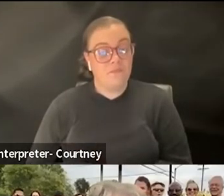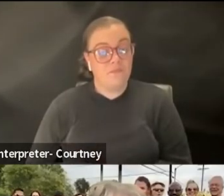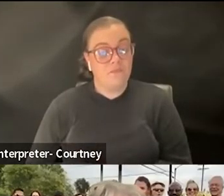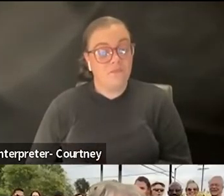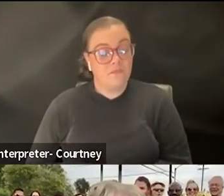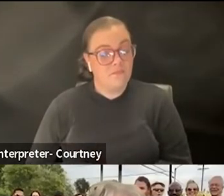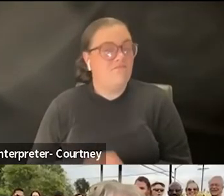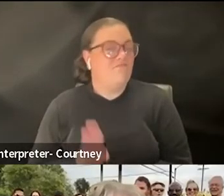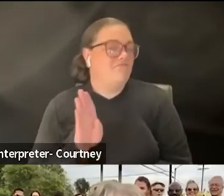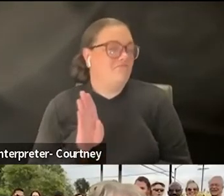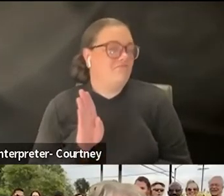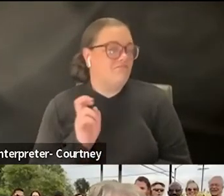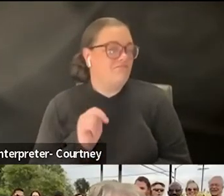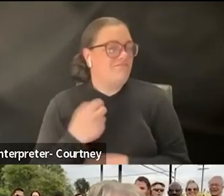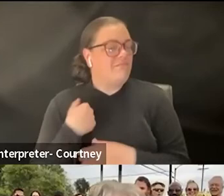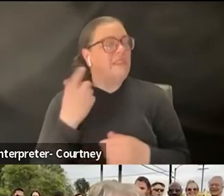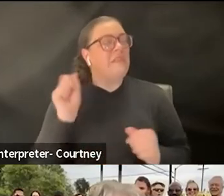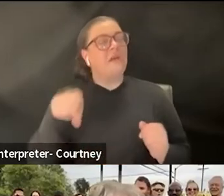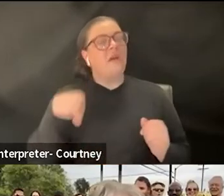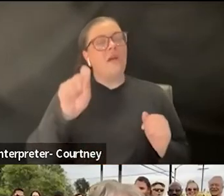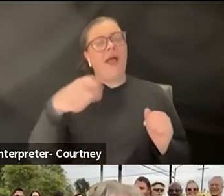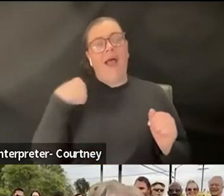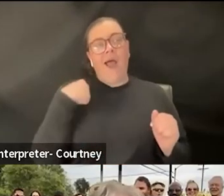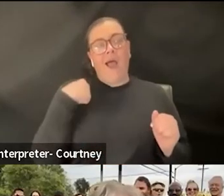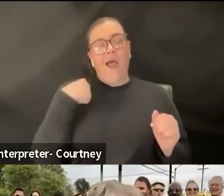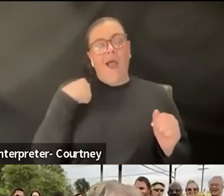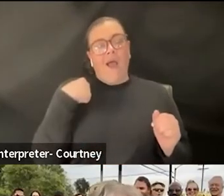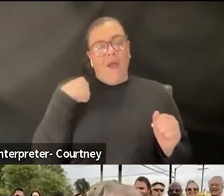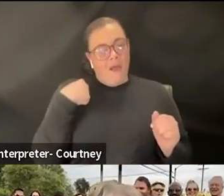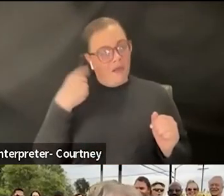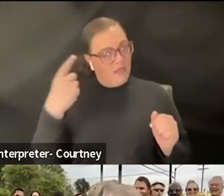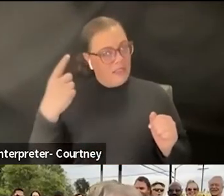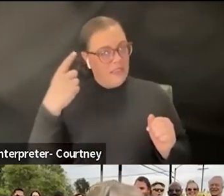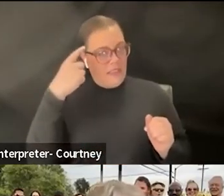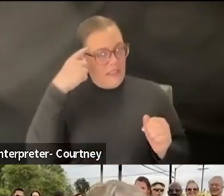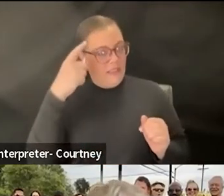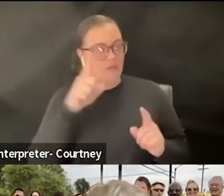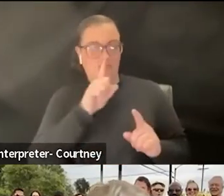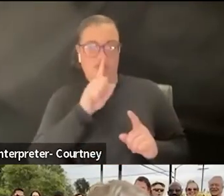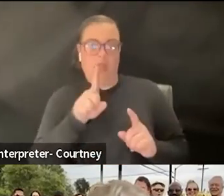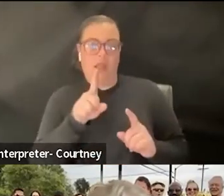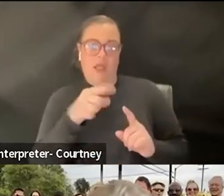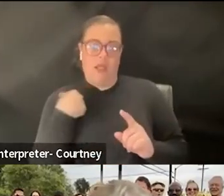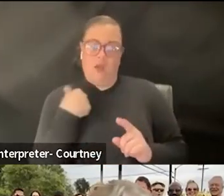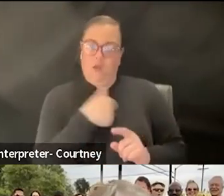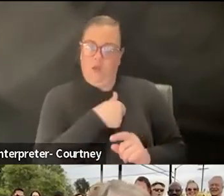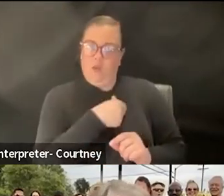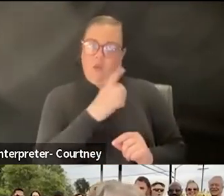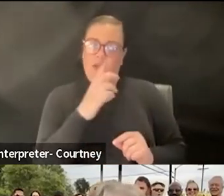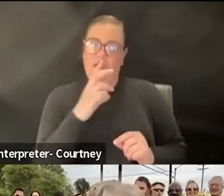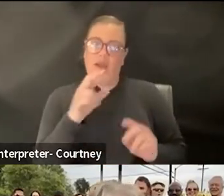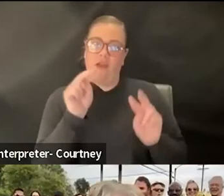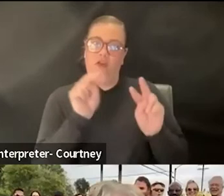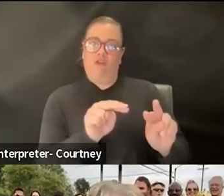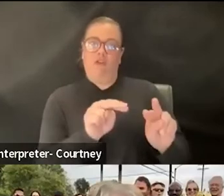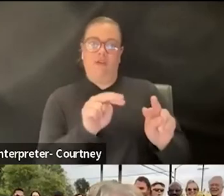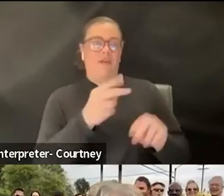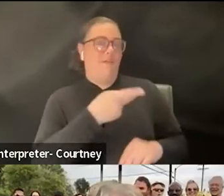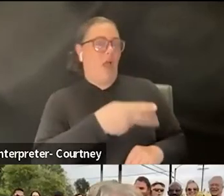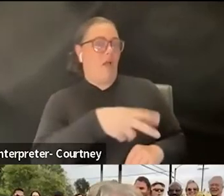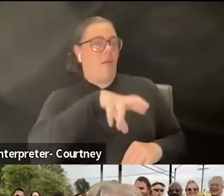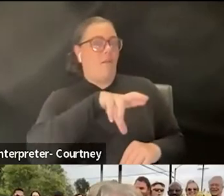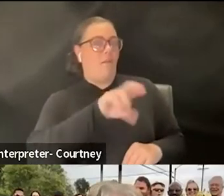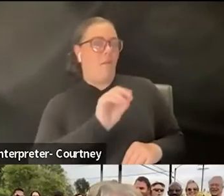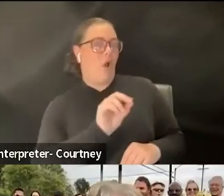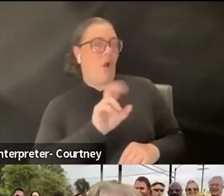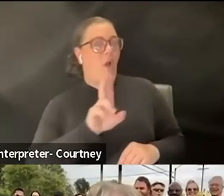You know, I think what comes up for me is, especially as we see the rise in pro-union sentiment, you know, I think